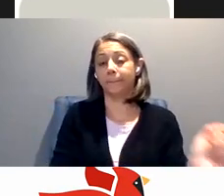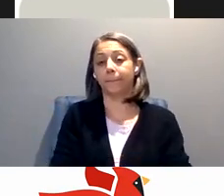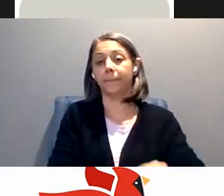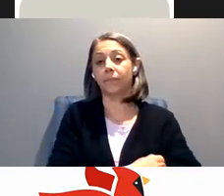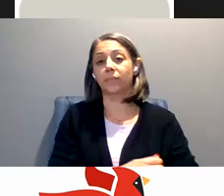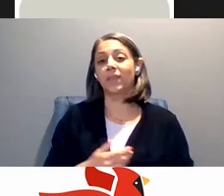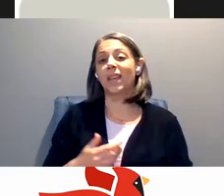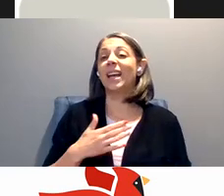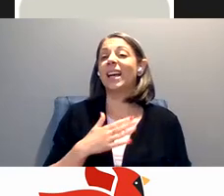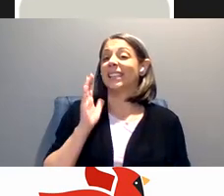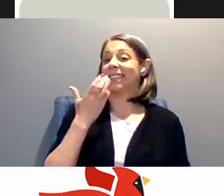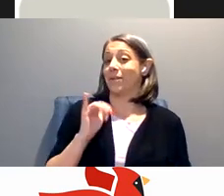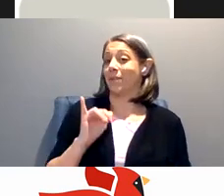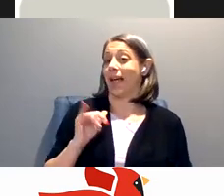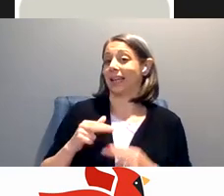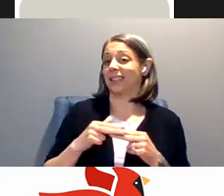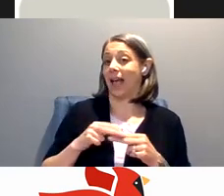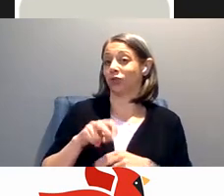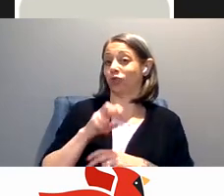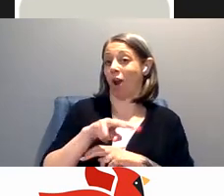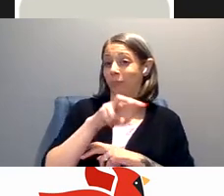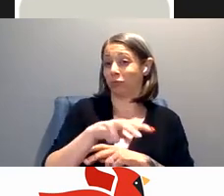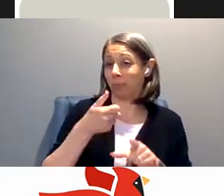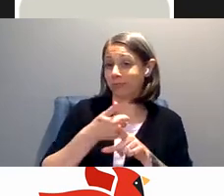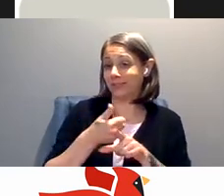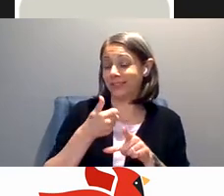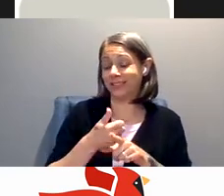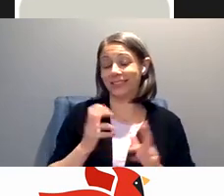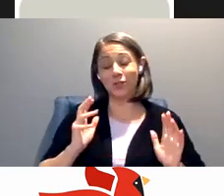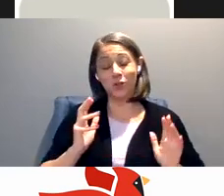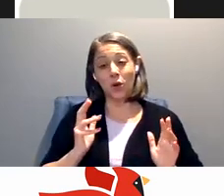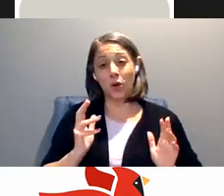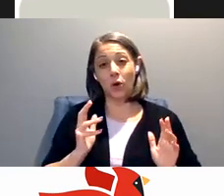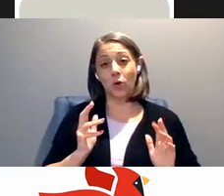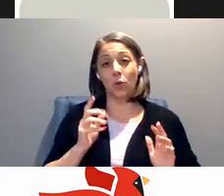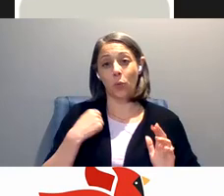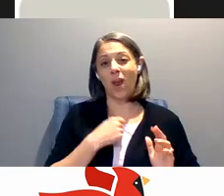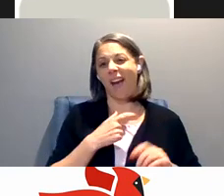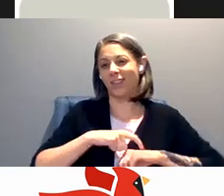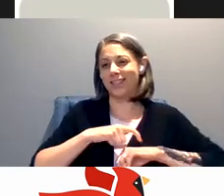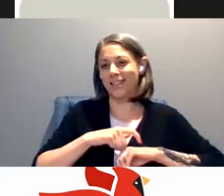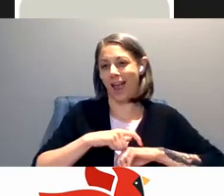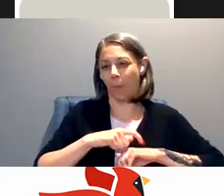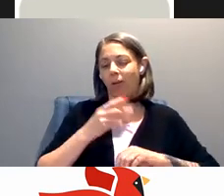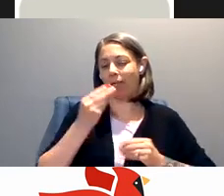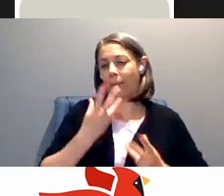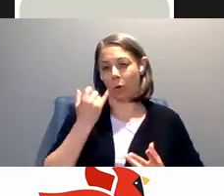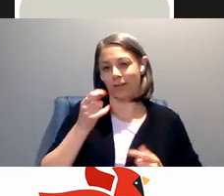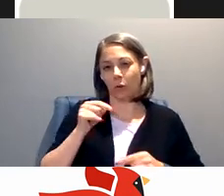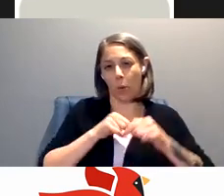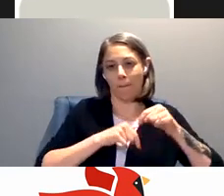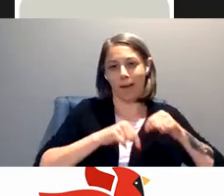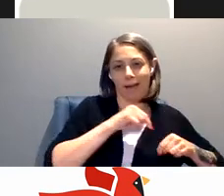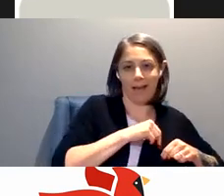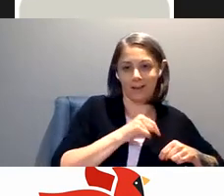were advancing on their own. I wasn't touching anything, so we may have a timer. Just let me know if I need to go backward or forward